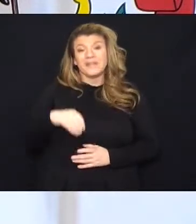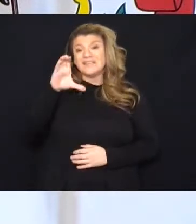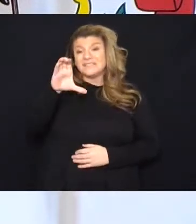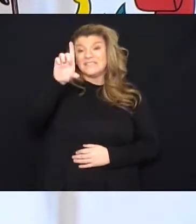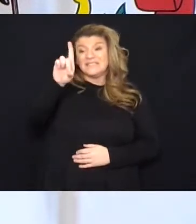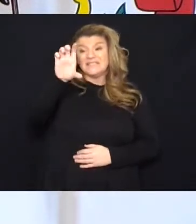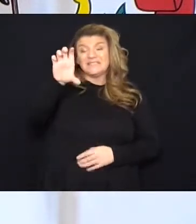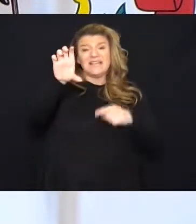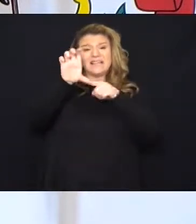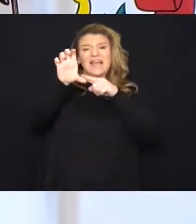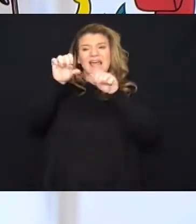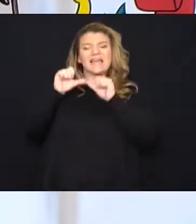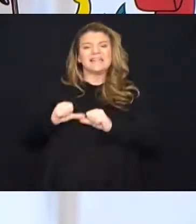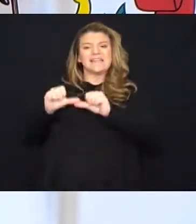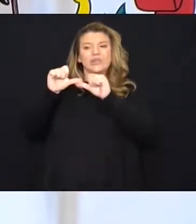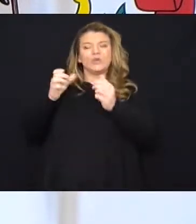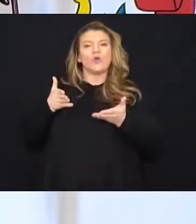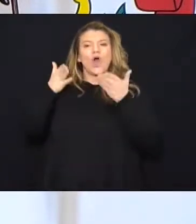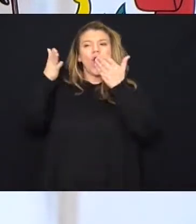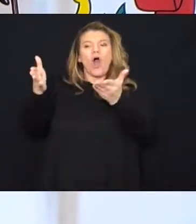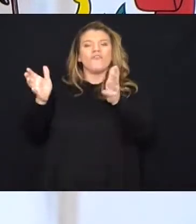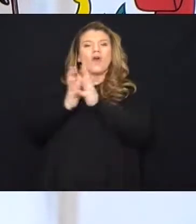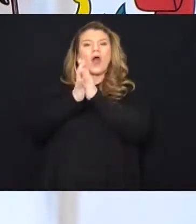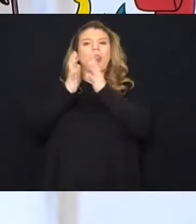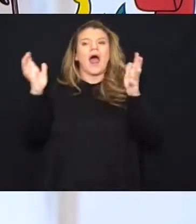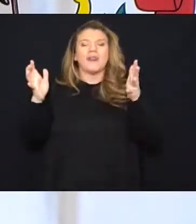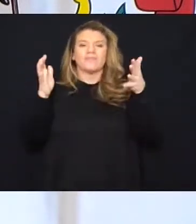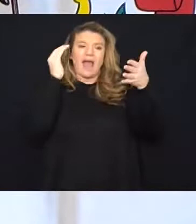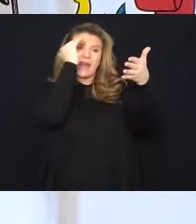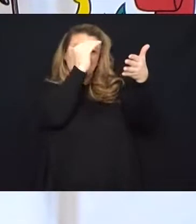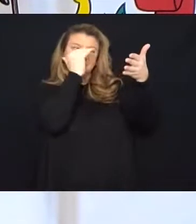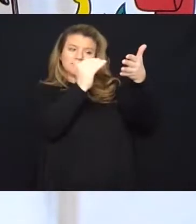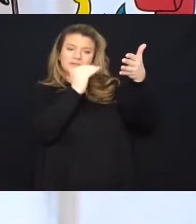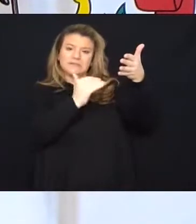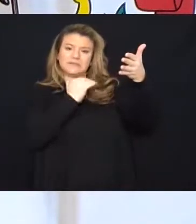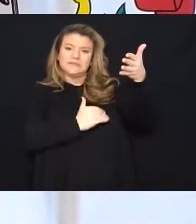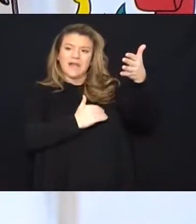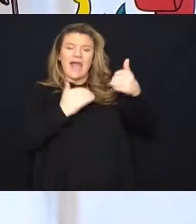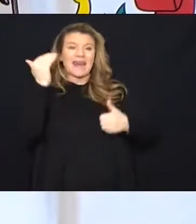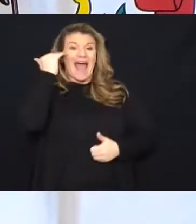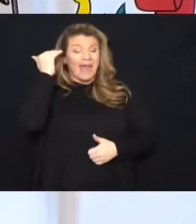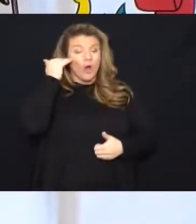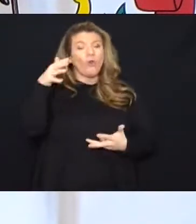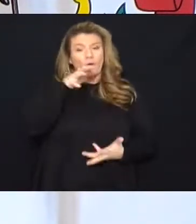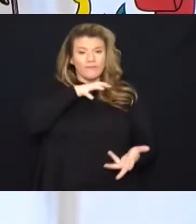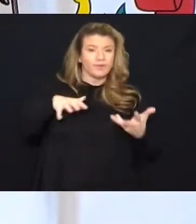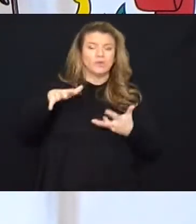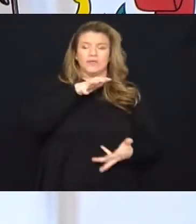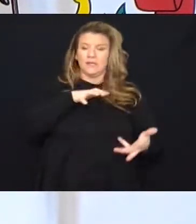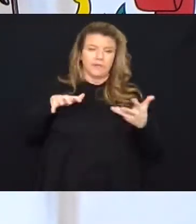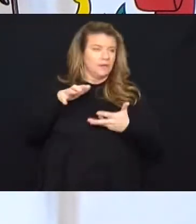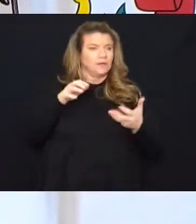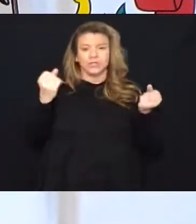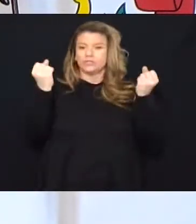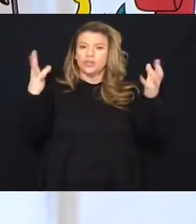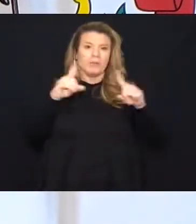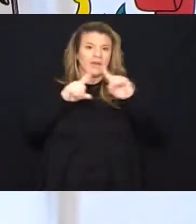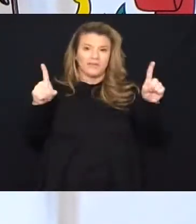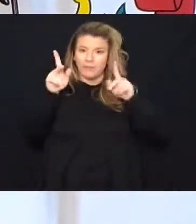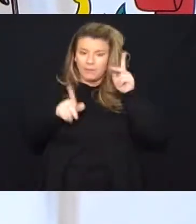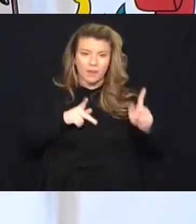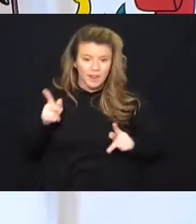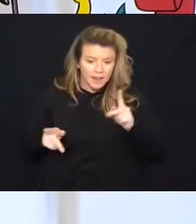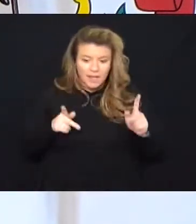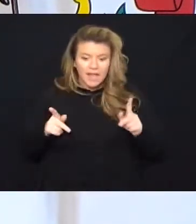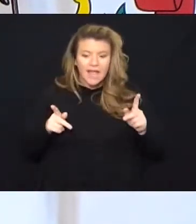CDC continues to offer up a lot of guidelines, and I know they're terribly confusing to lots and lots of folks. I